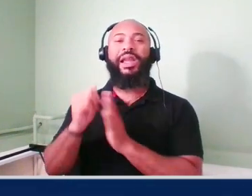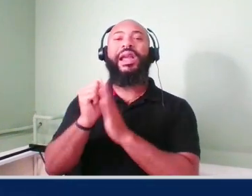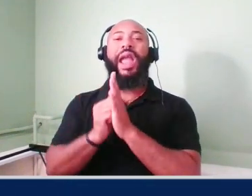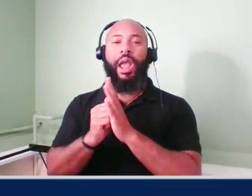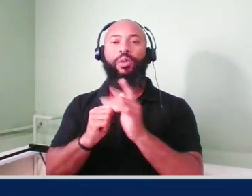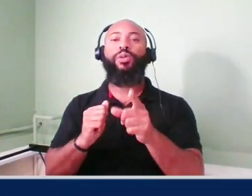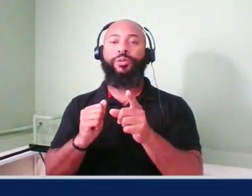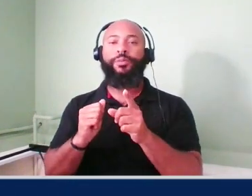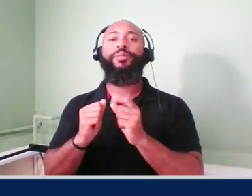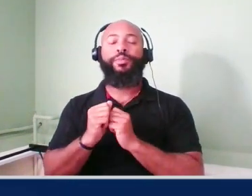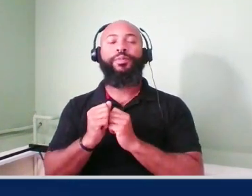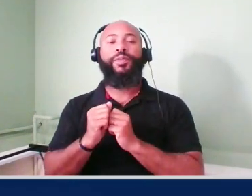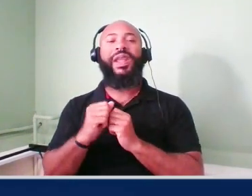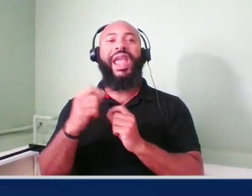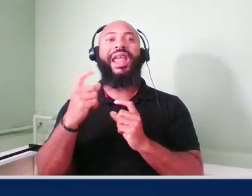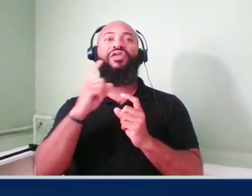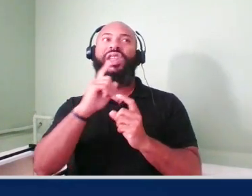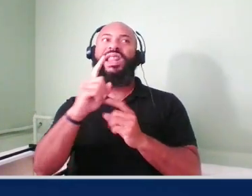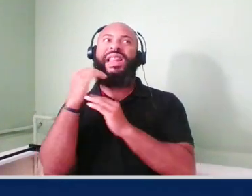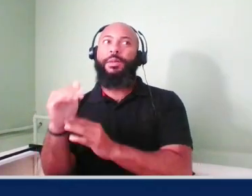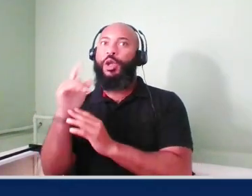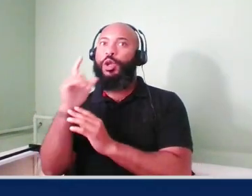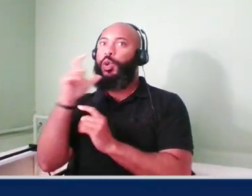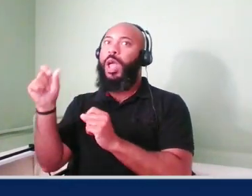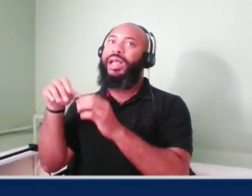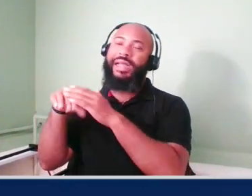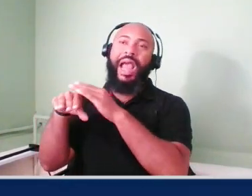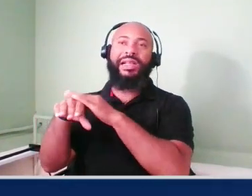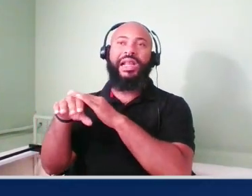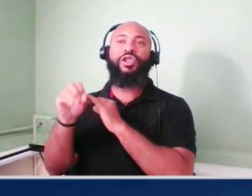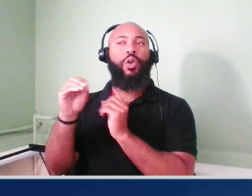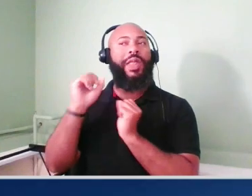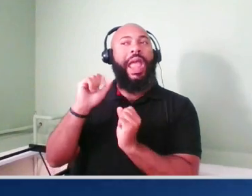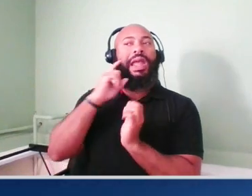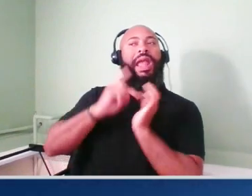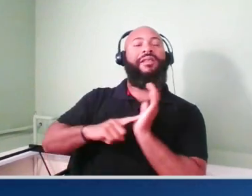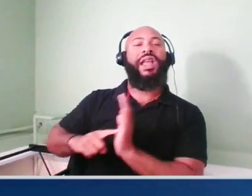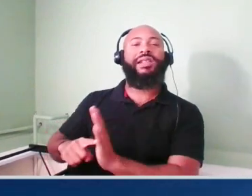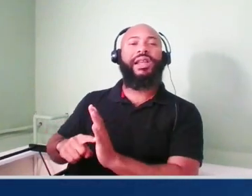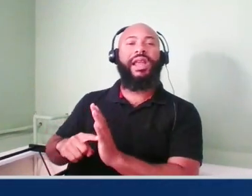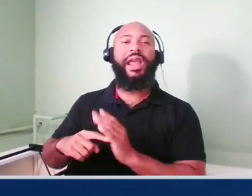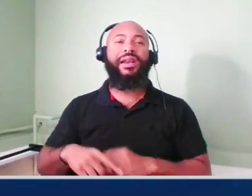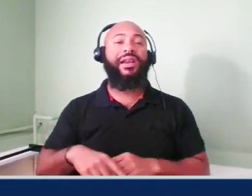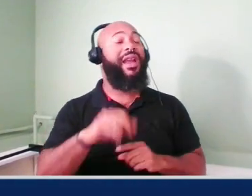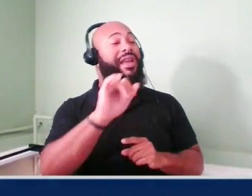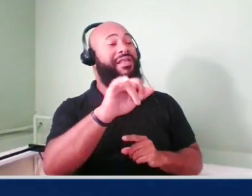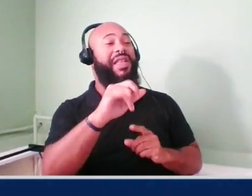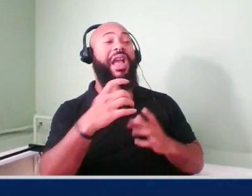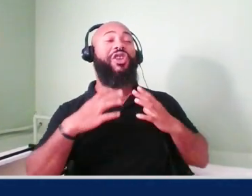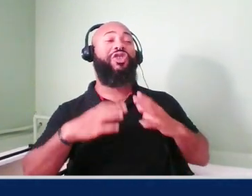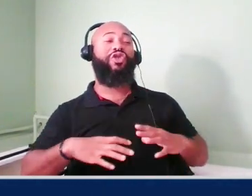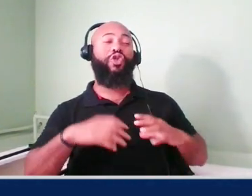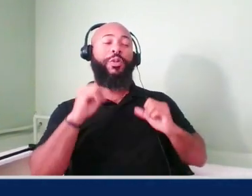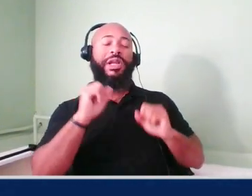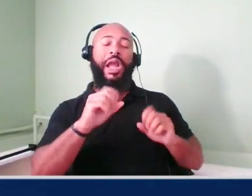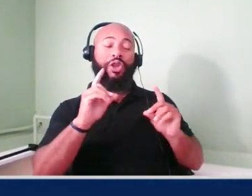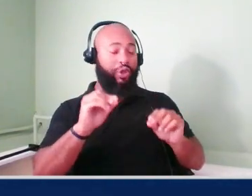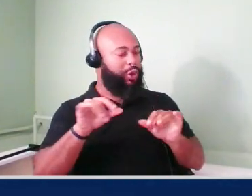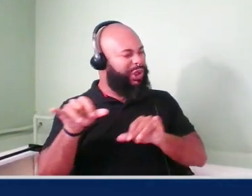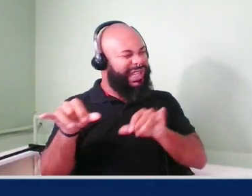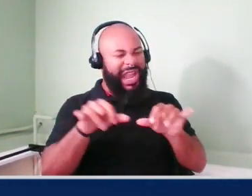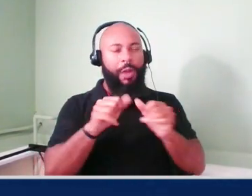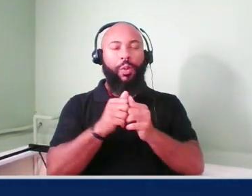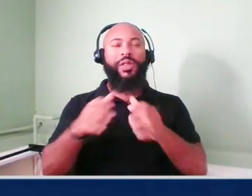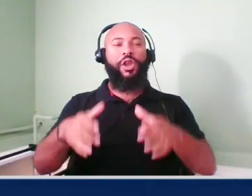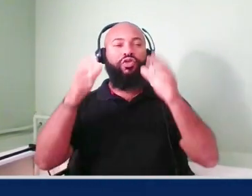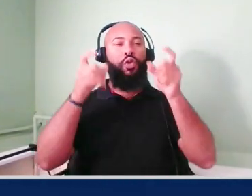extremely limit who has access to that. So that I can investigate. And which is what customers can absolutely do with Control Tower as well. Let's talk about that.